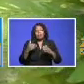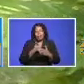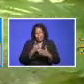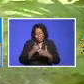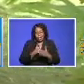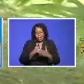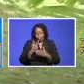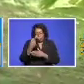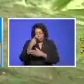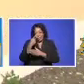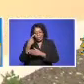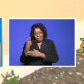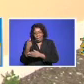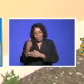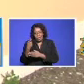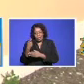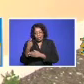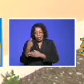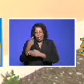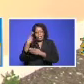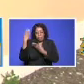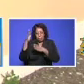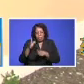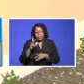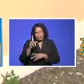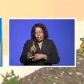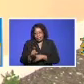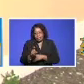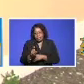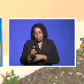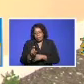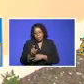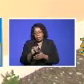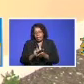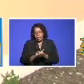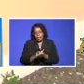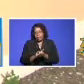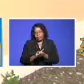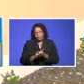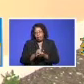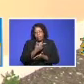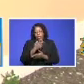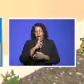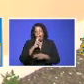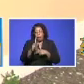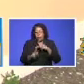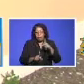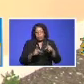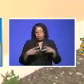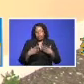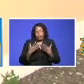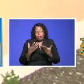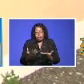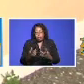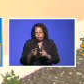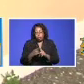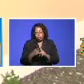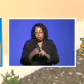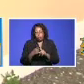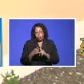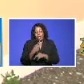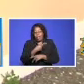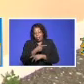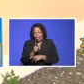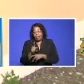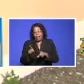is necessary that if the Bahamian people are to be convinced that there are people not only committed to them